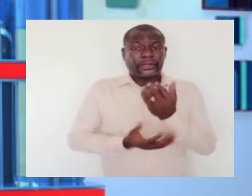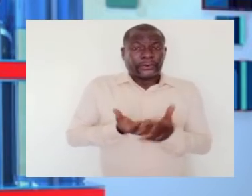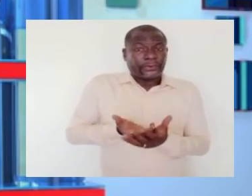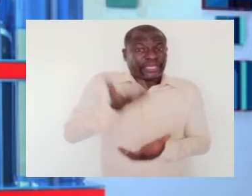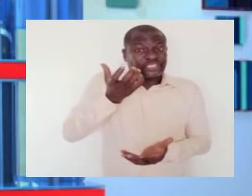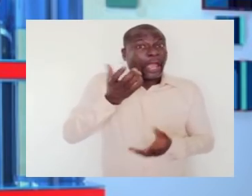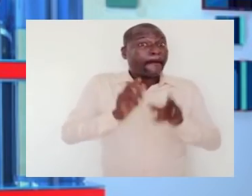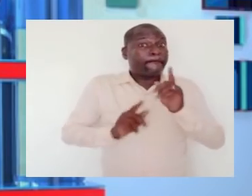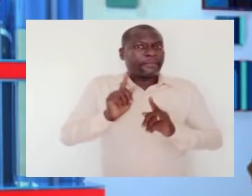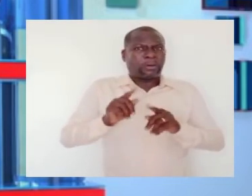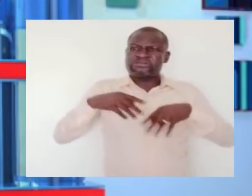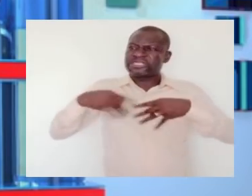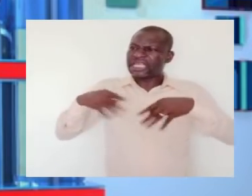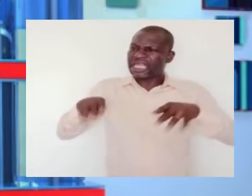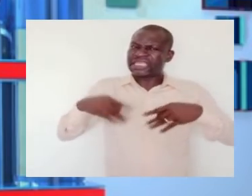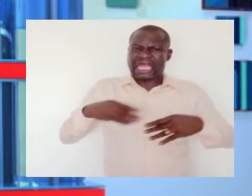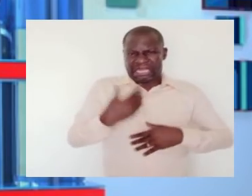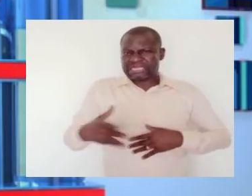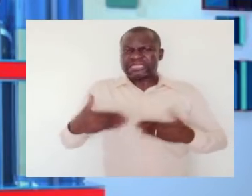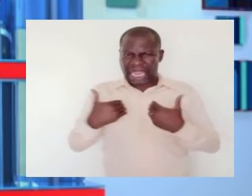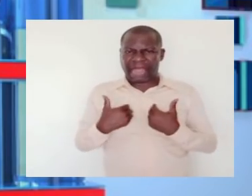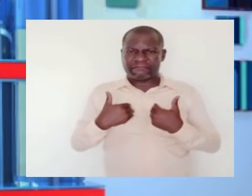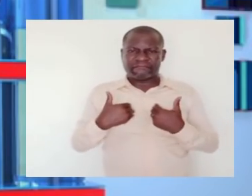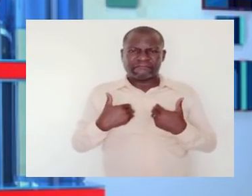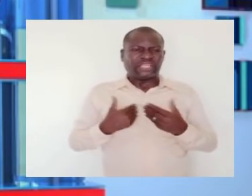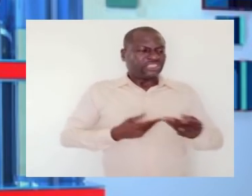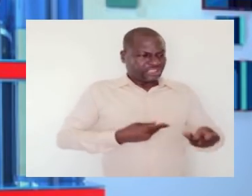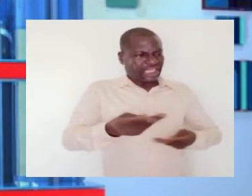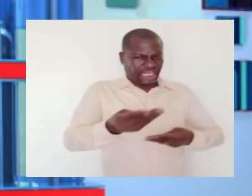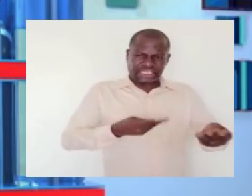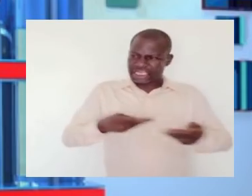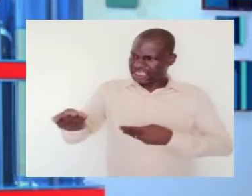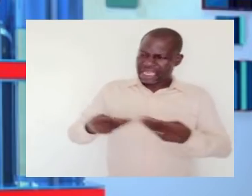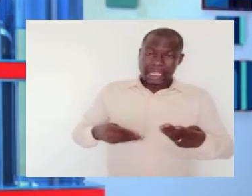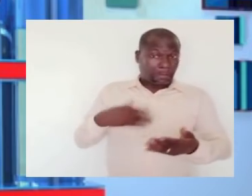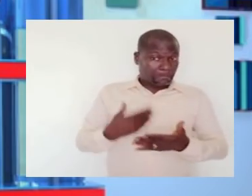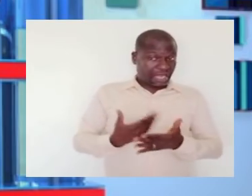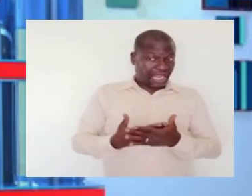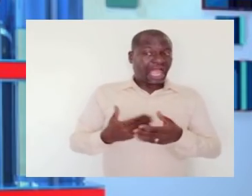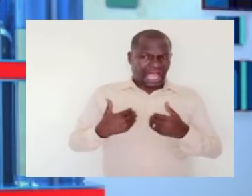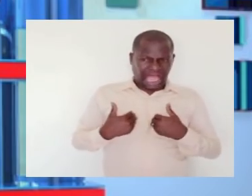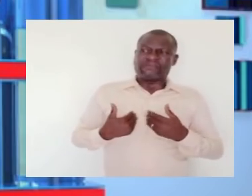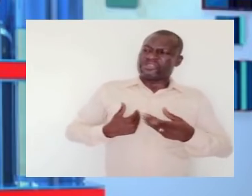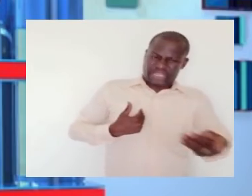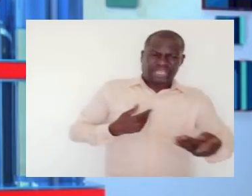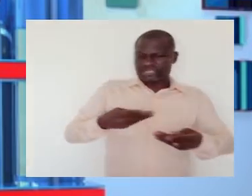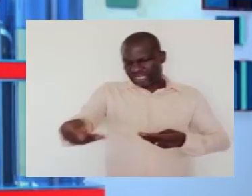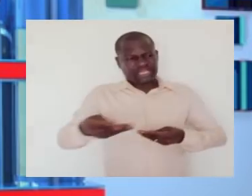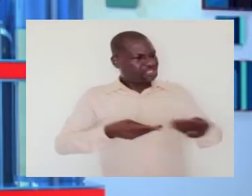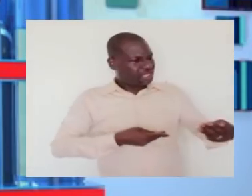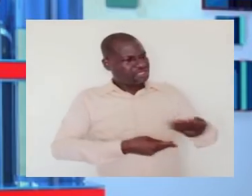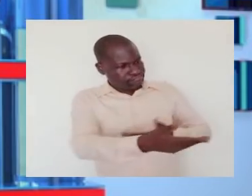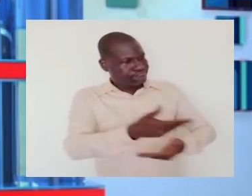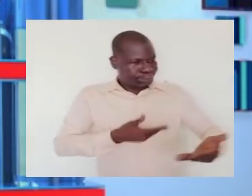no, omo ton omo dwa pade ahodo obi ana omo ewo. Na sika na omo nya ya no, omo